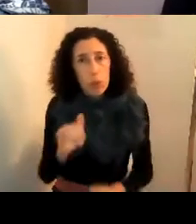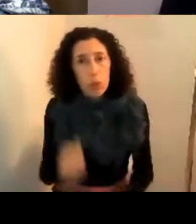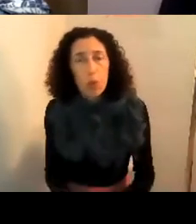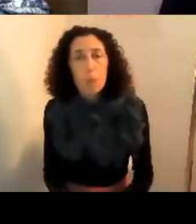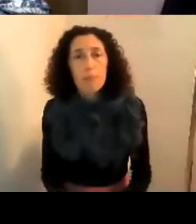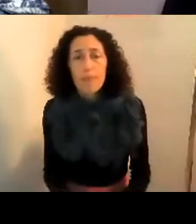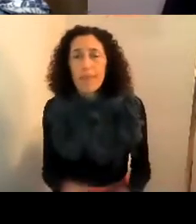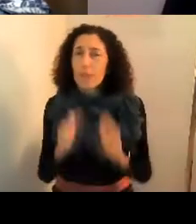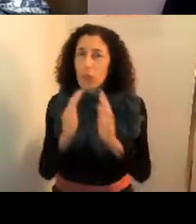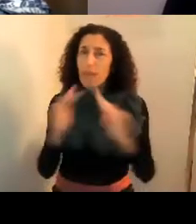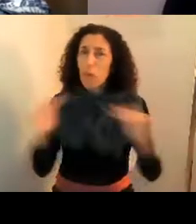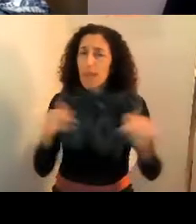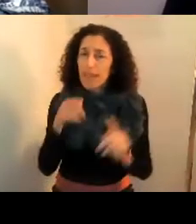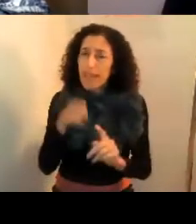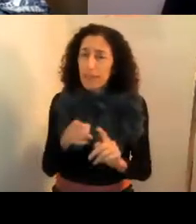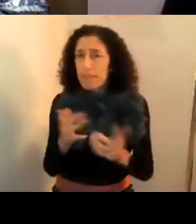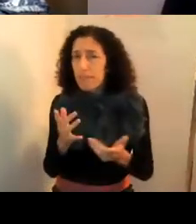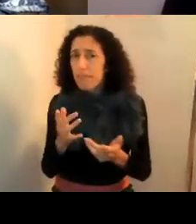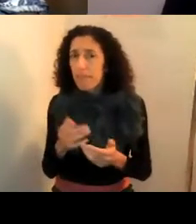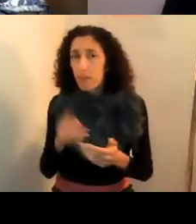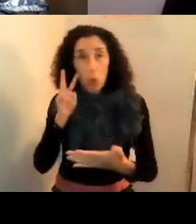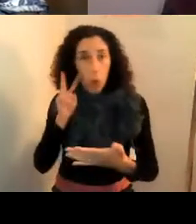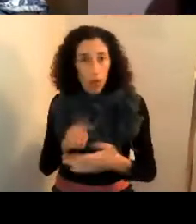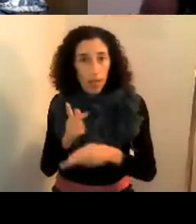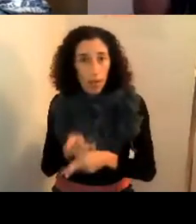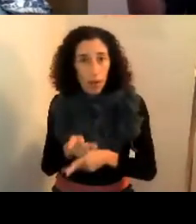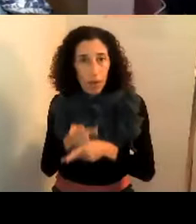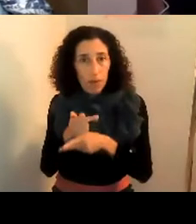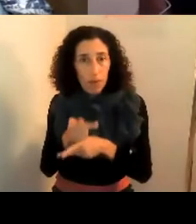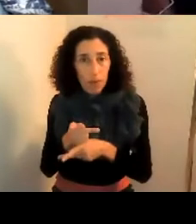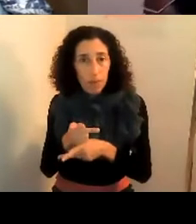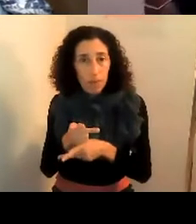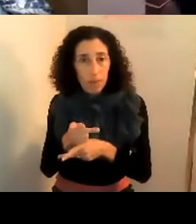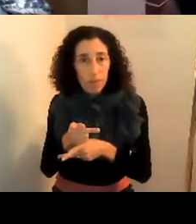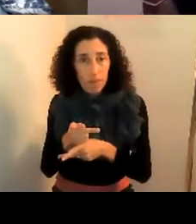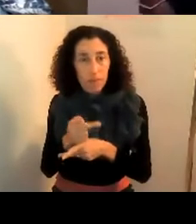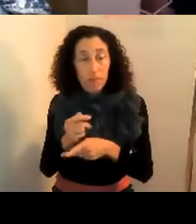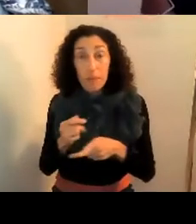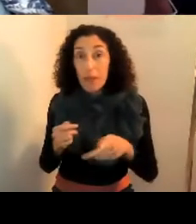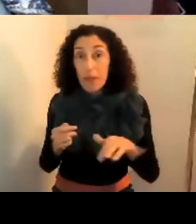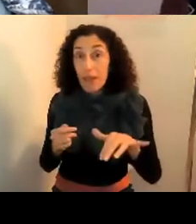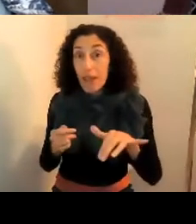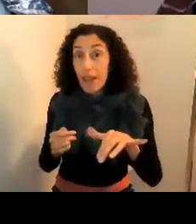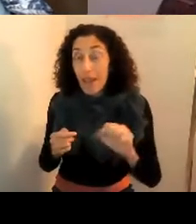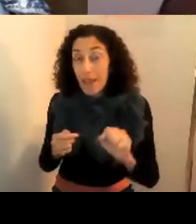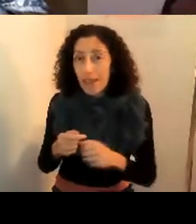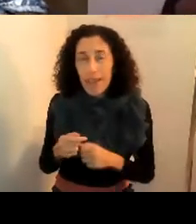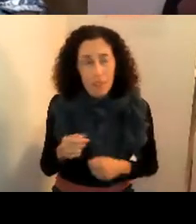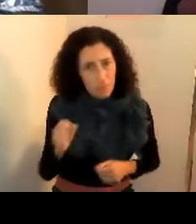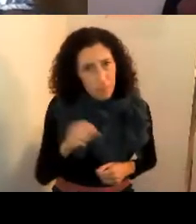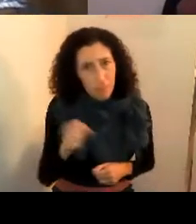Yeah. And it's interesting. Both and is always the thing, right? And